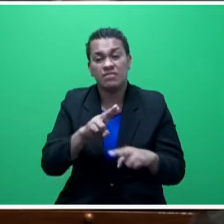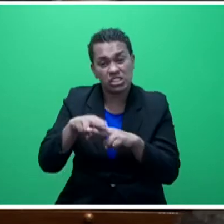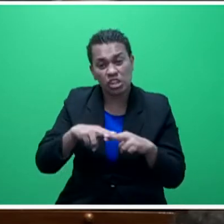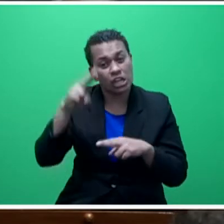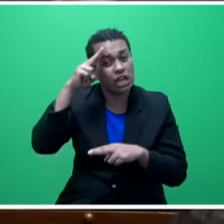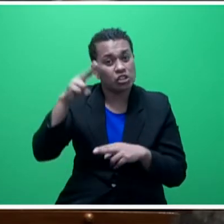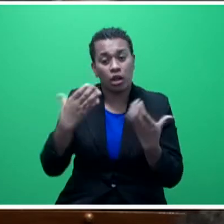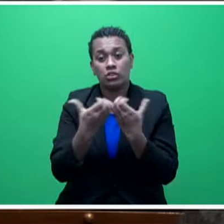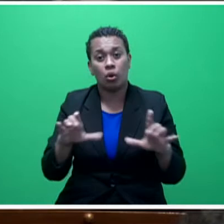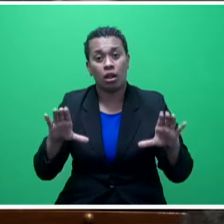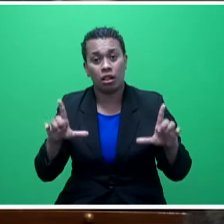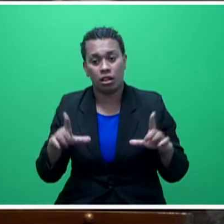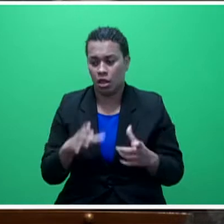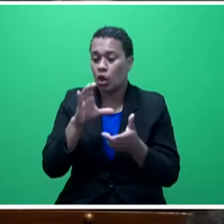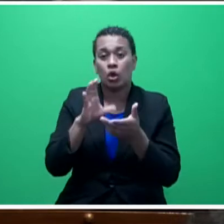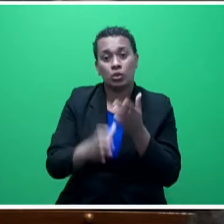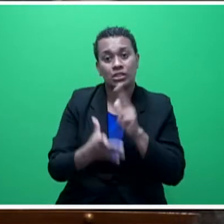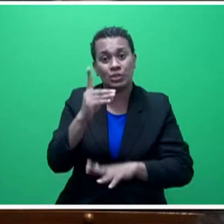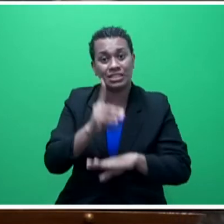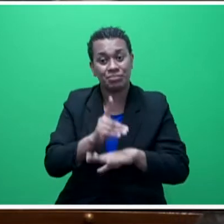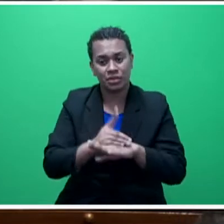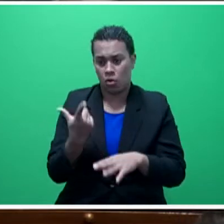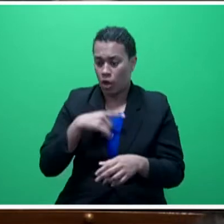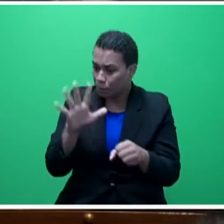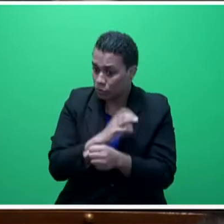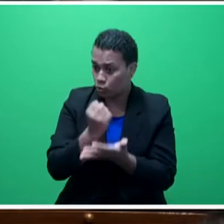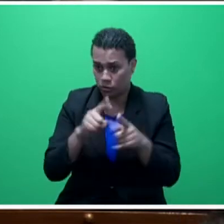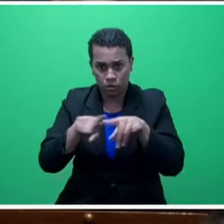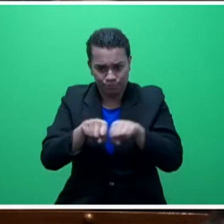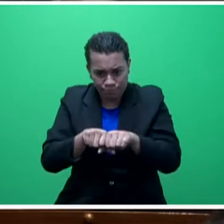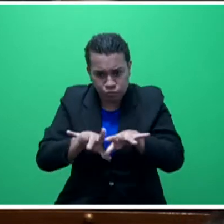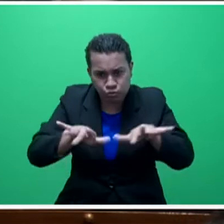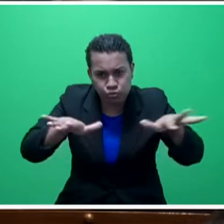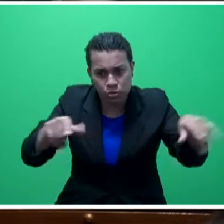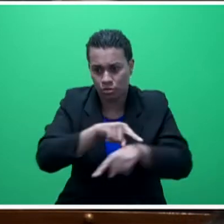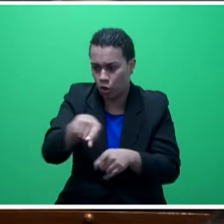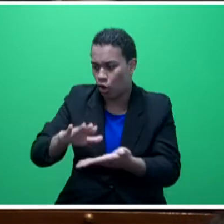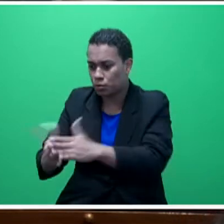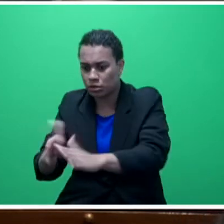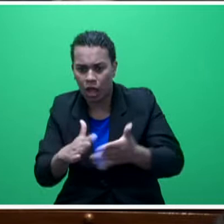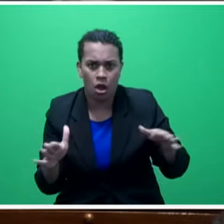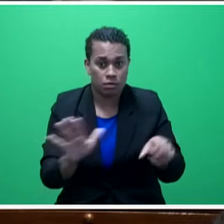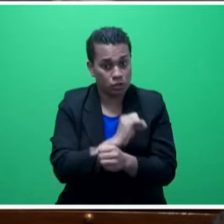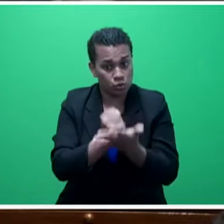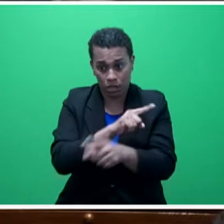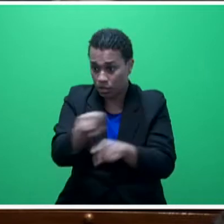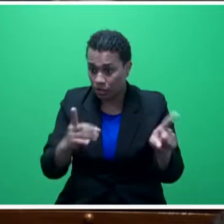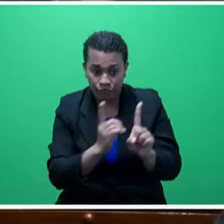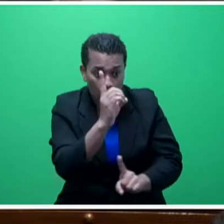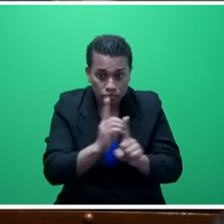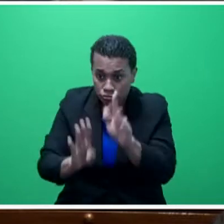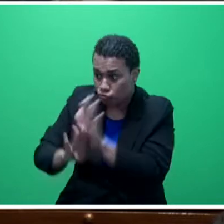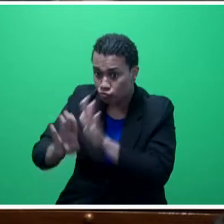people in rural areas and ensure that there is disability development in Fiji. Government has allocated $500,000